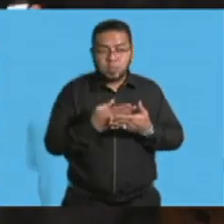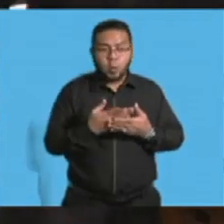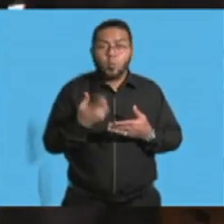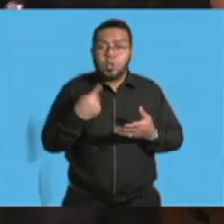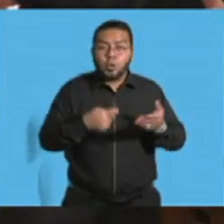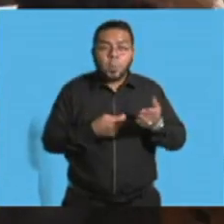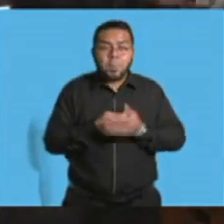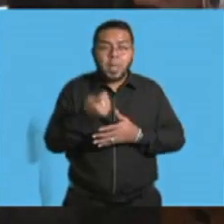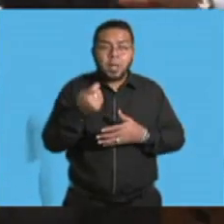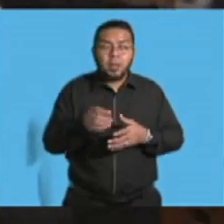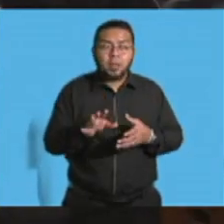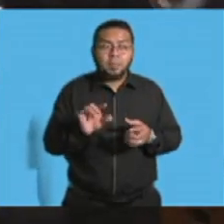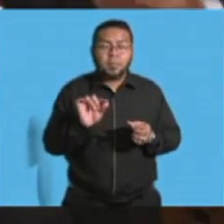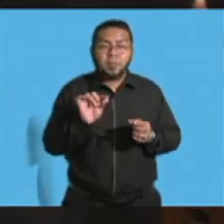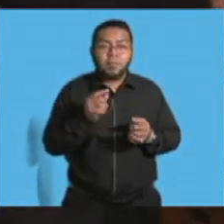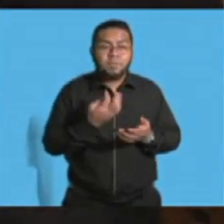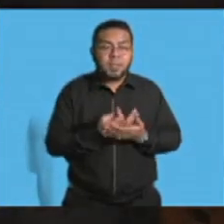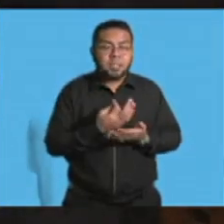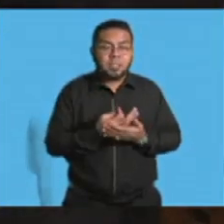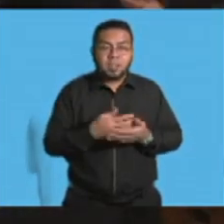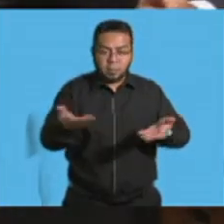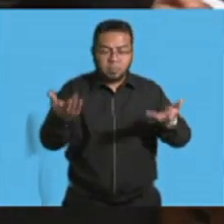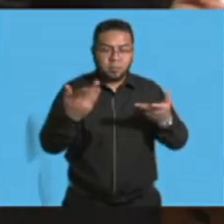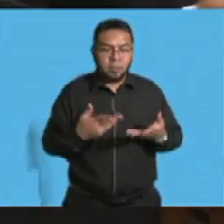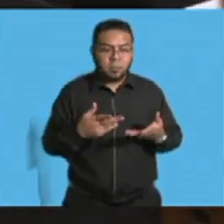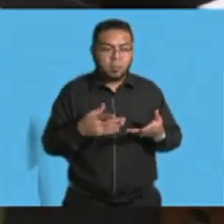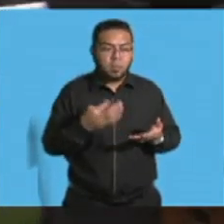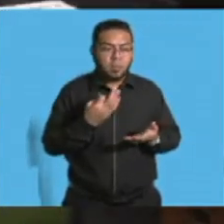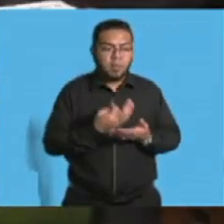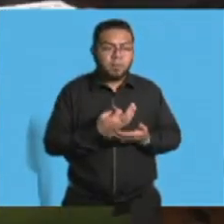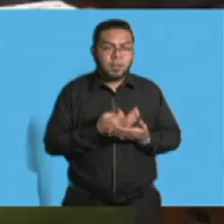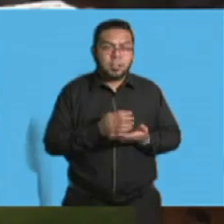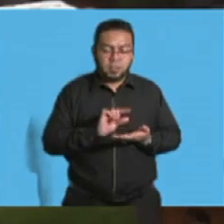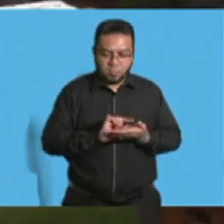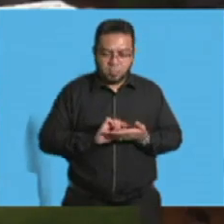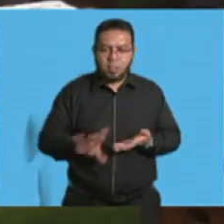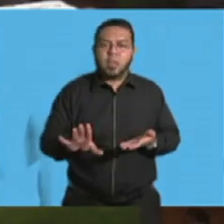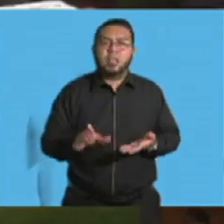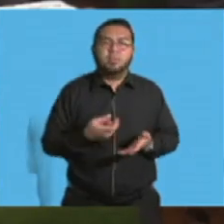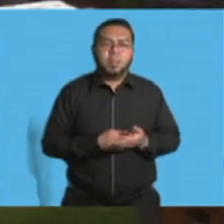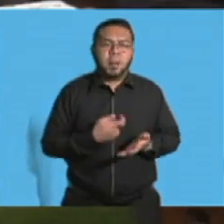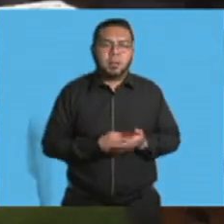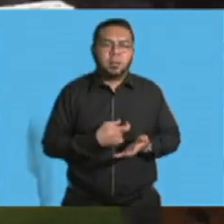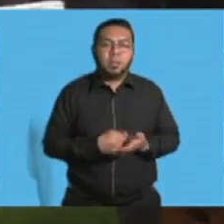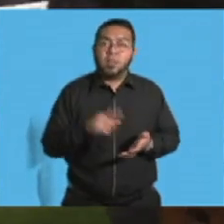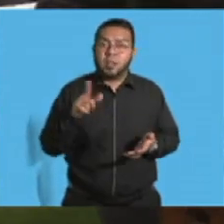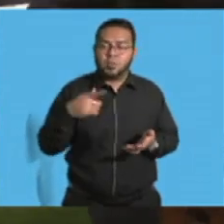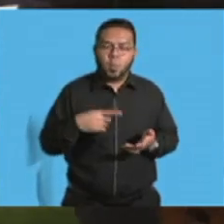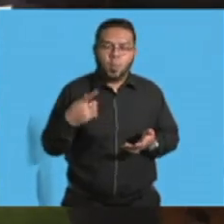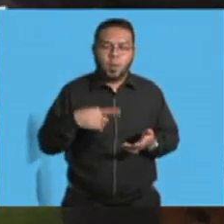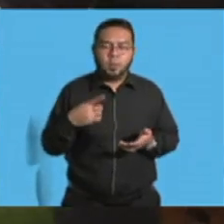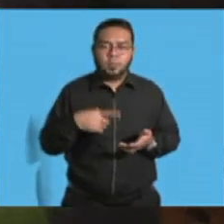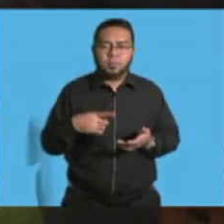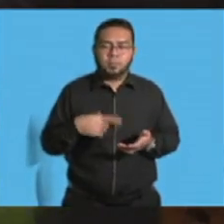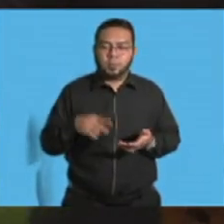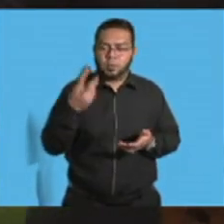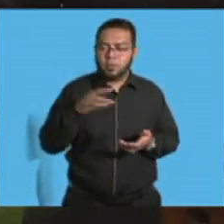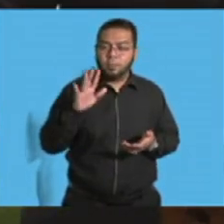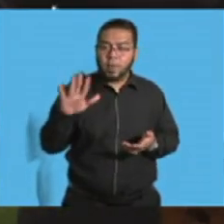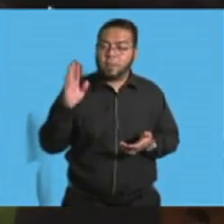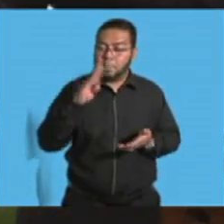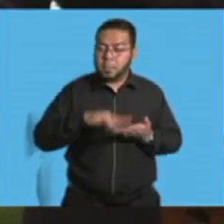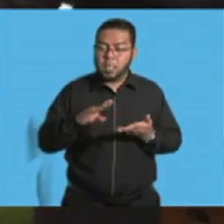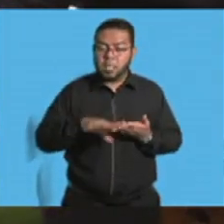need to pay USP the fees, they provide the acquittals, the PS for economy releases the fees. That's why Head 50 has got $255 million, Madam